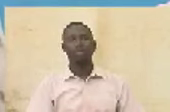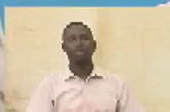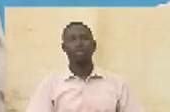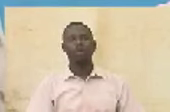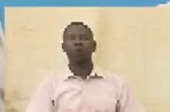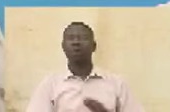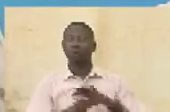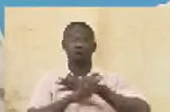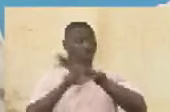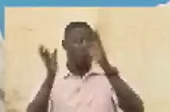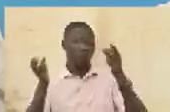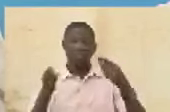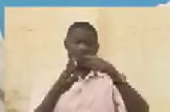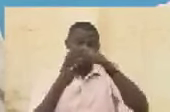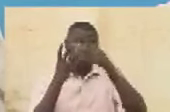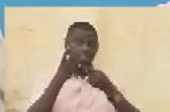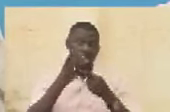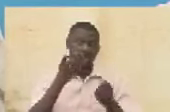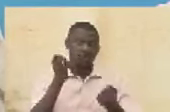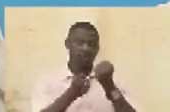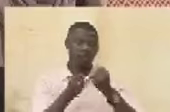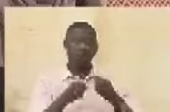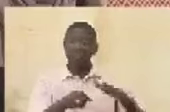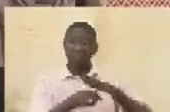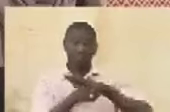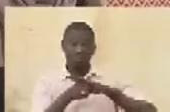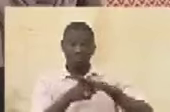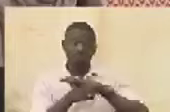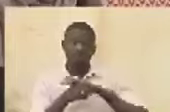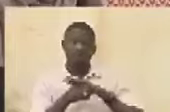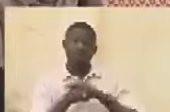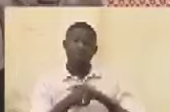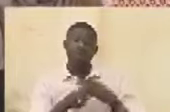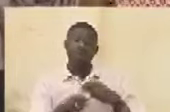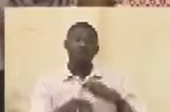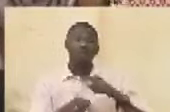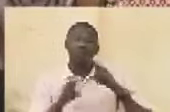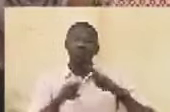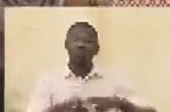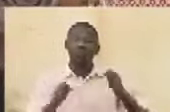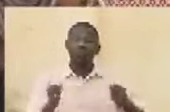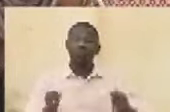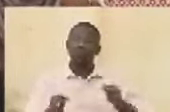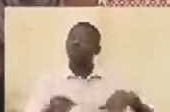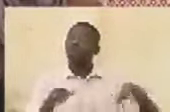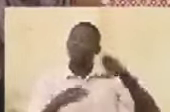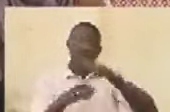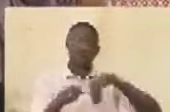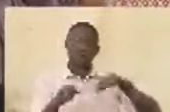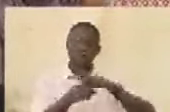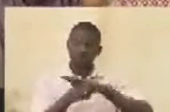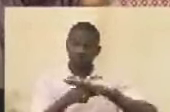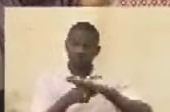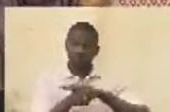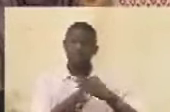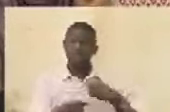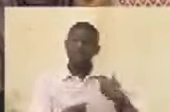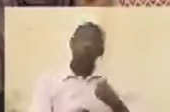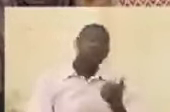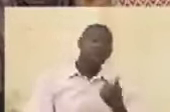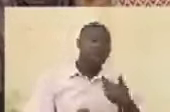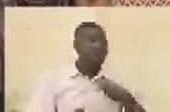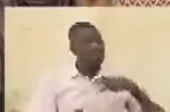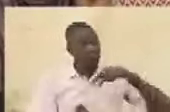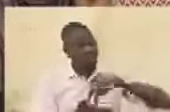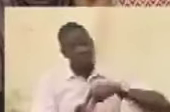Well, all these vehicles were packed full. In fact, the seats were all filled, and some of them had to stand inside the